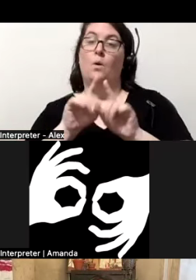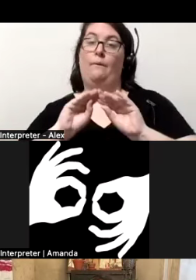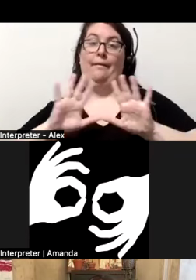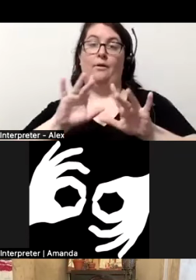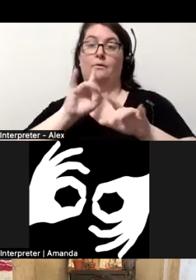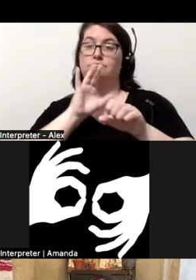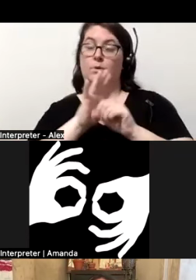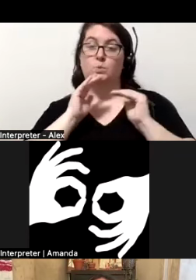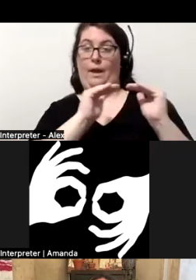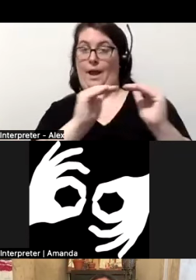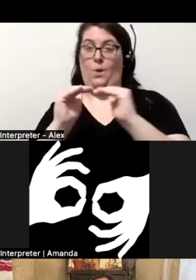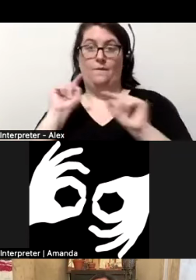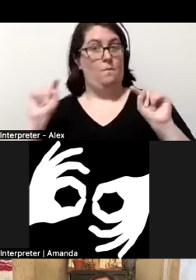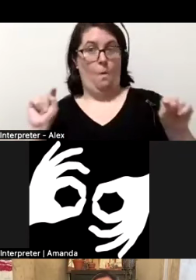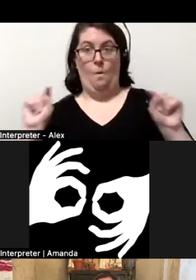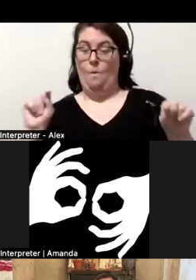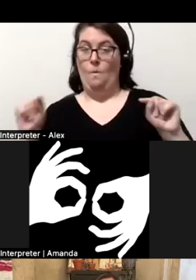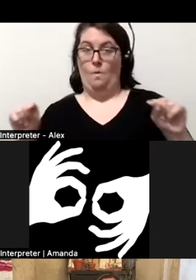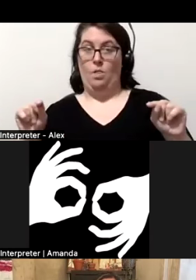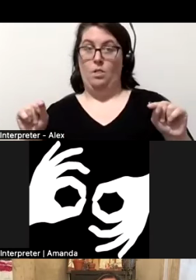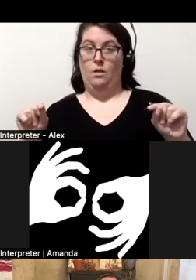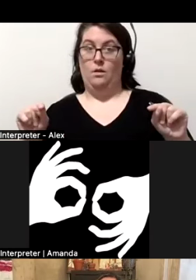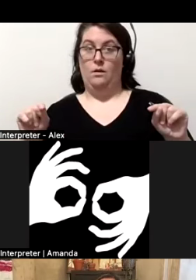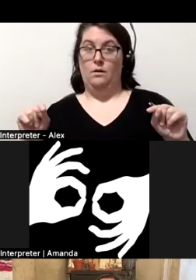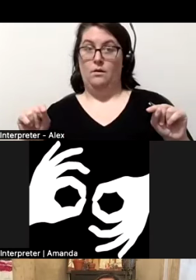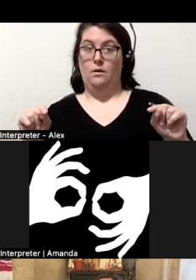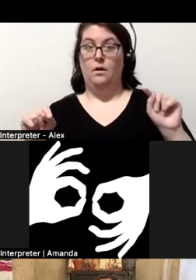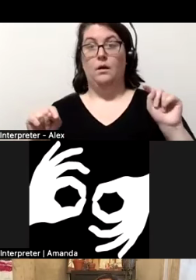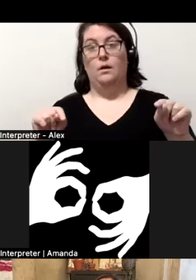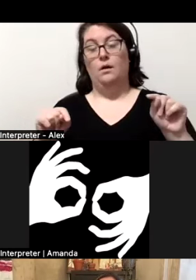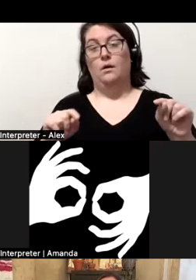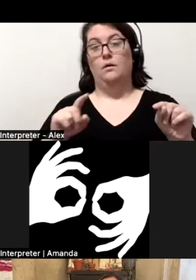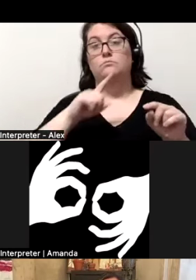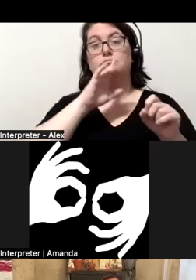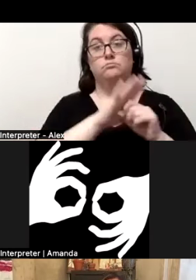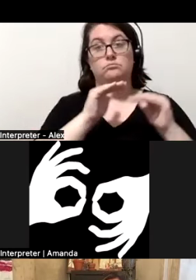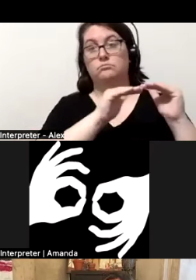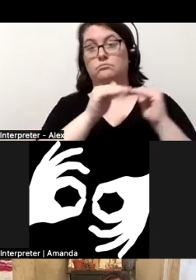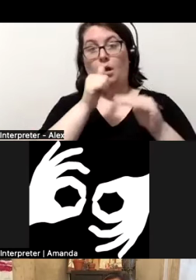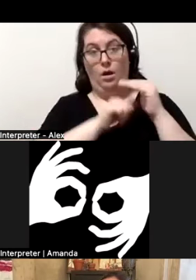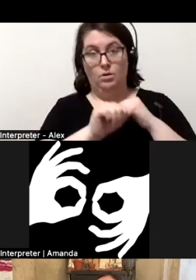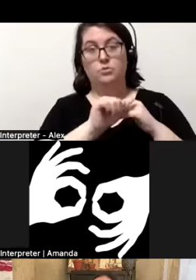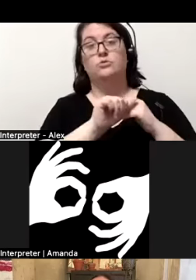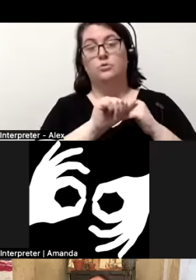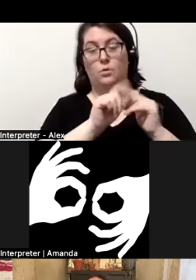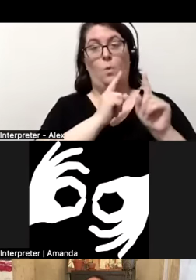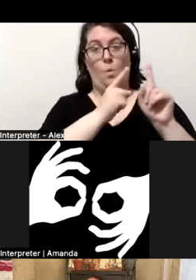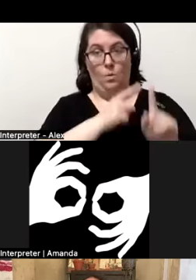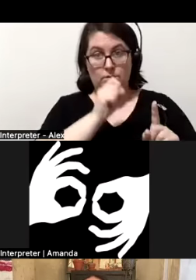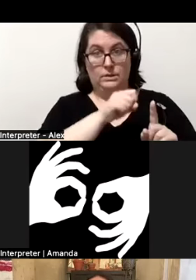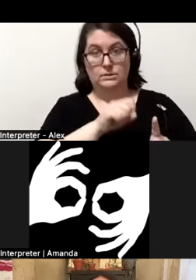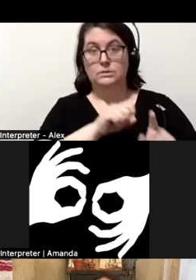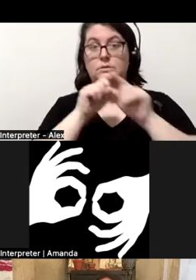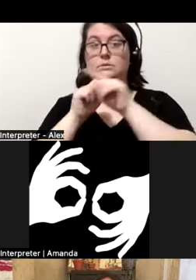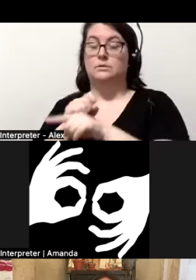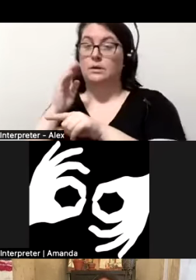equity in both. For emerging festivals, we're looking for clear commitments to equity in the festival mandate and goals. And for established